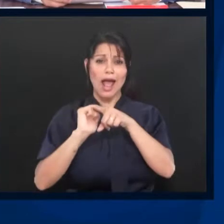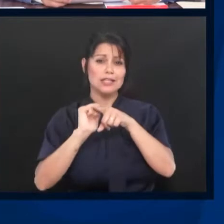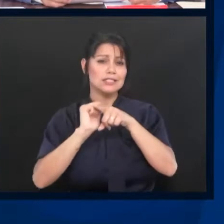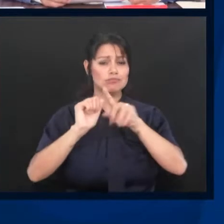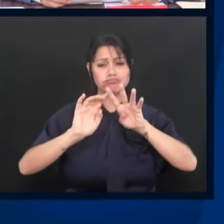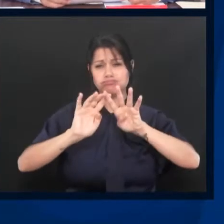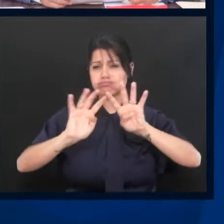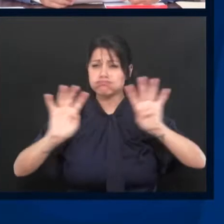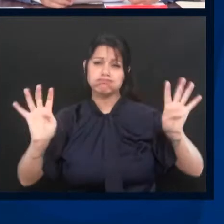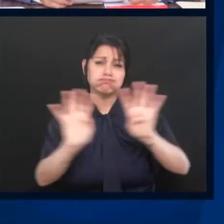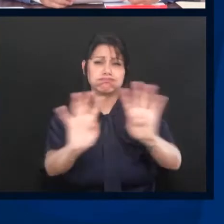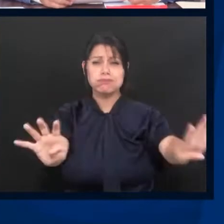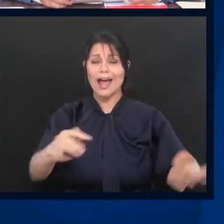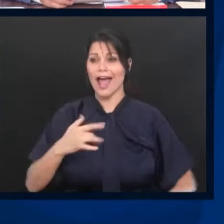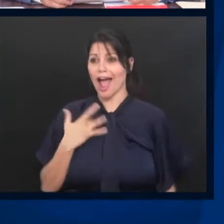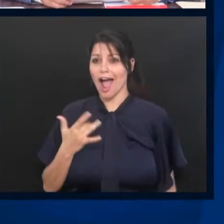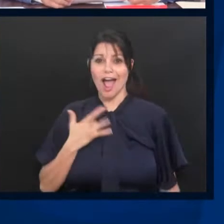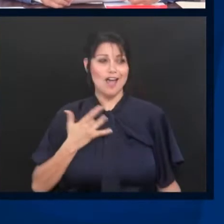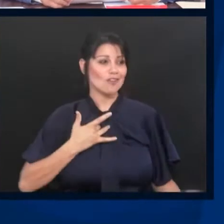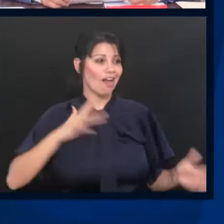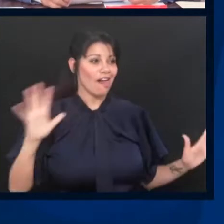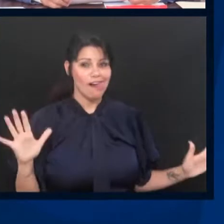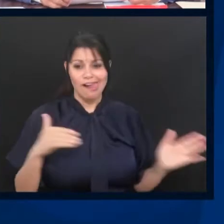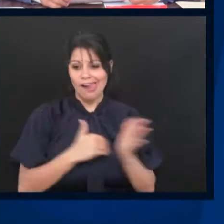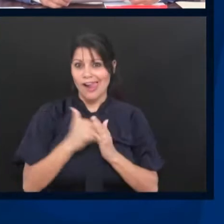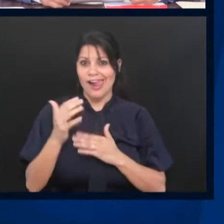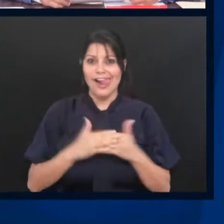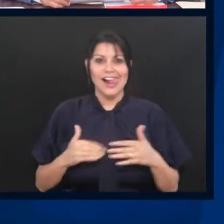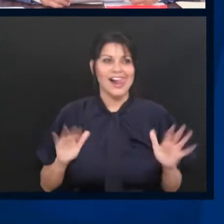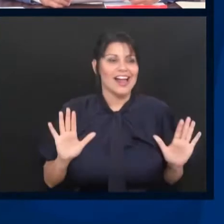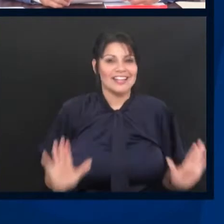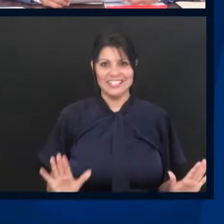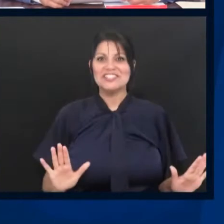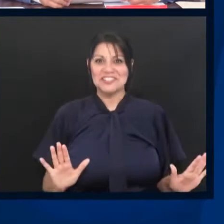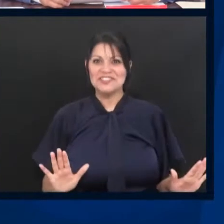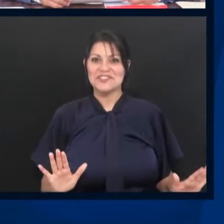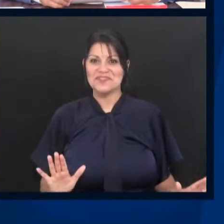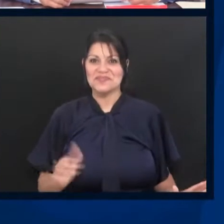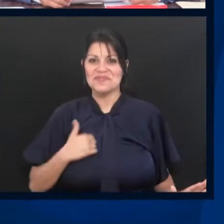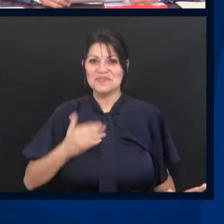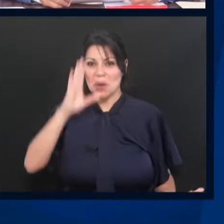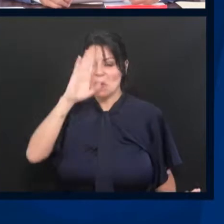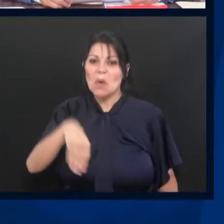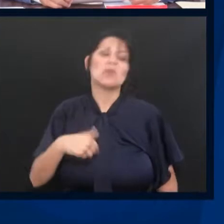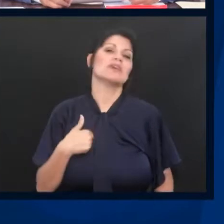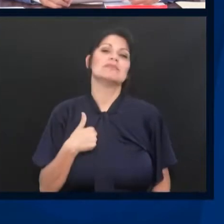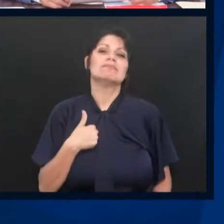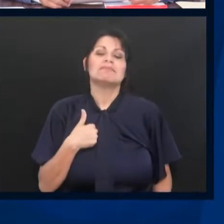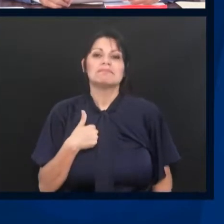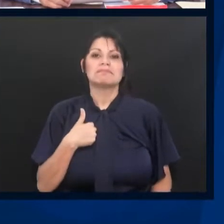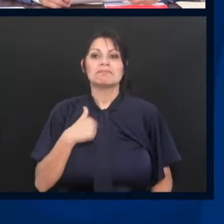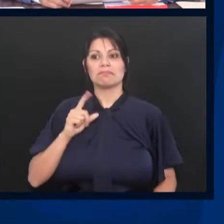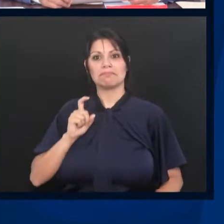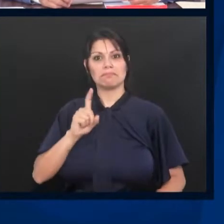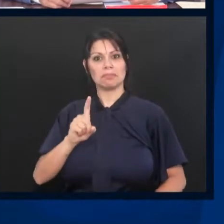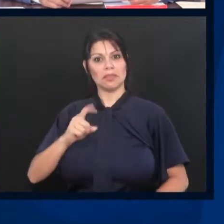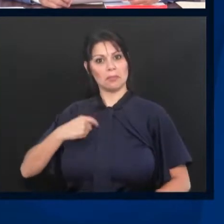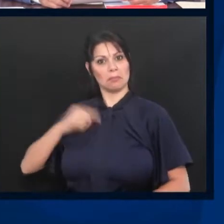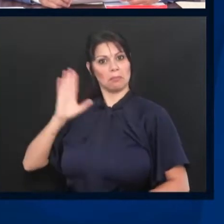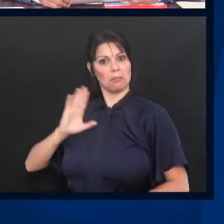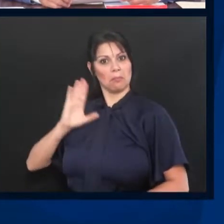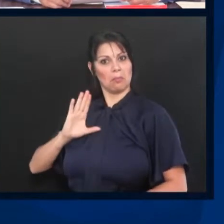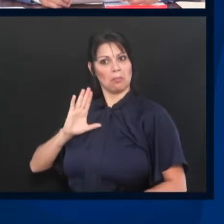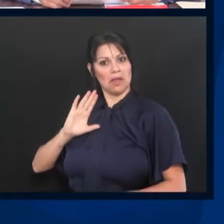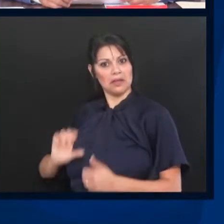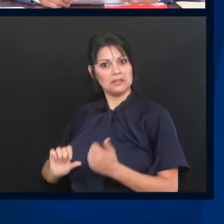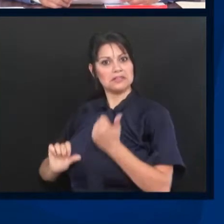at home right there, no matter what anybody says. And absolutely an assistant coach that had